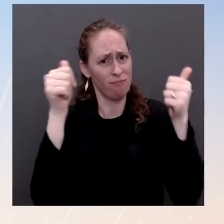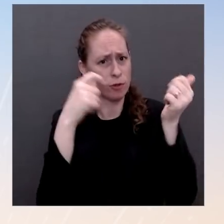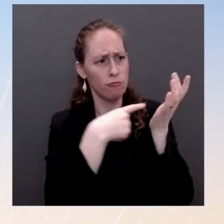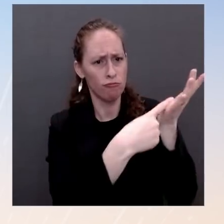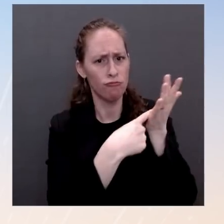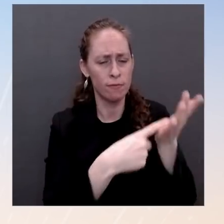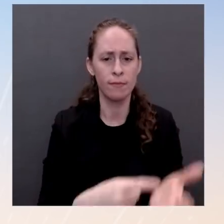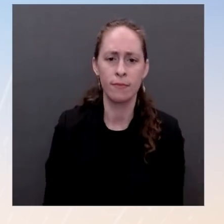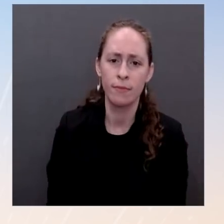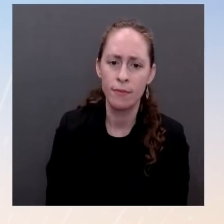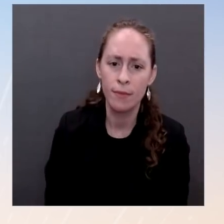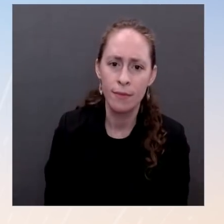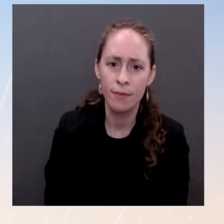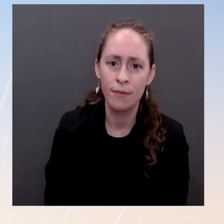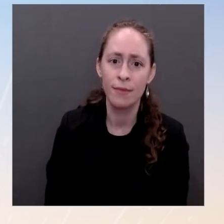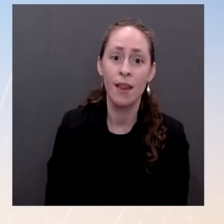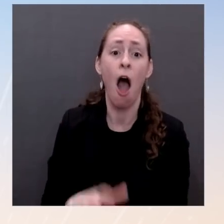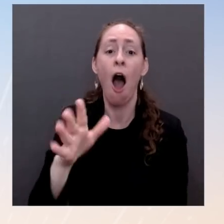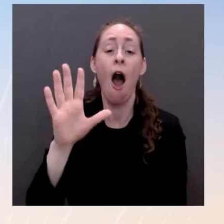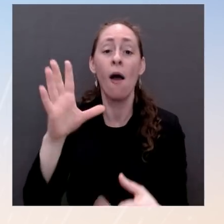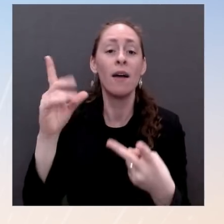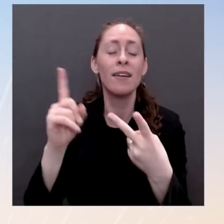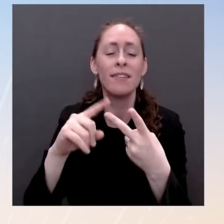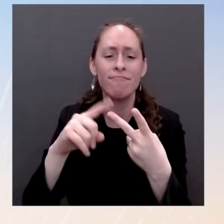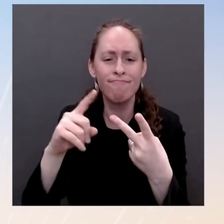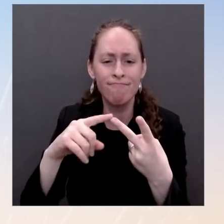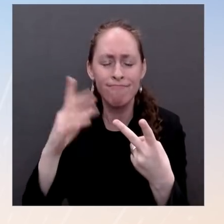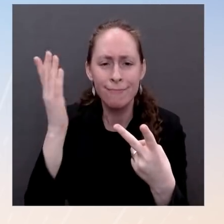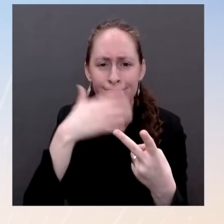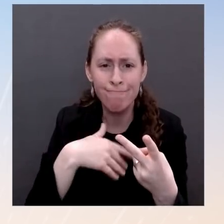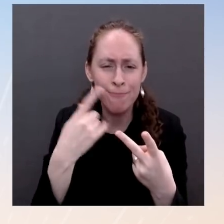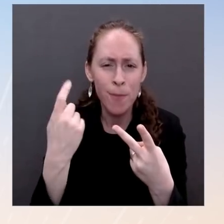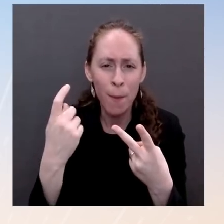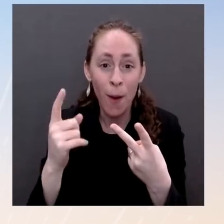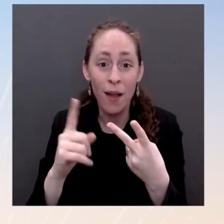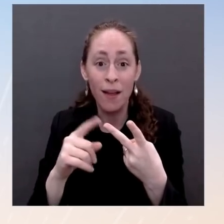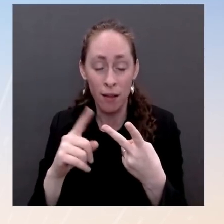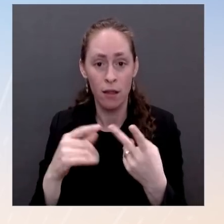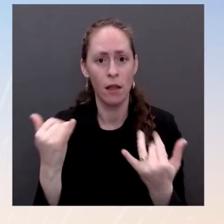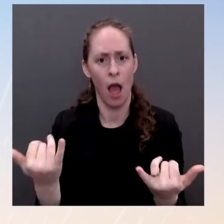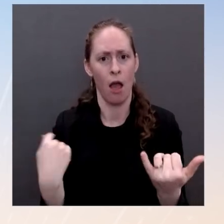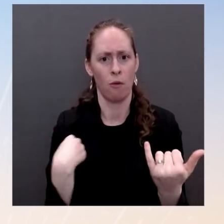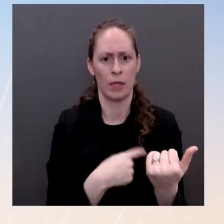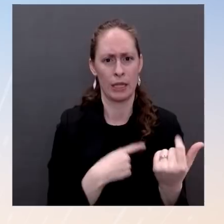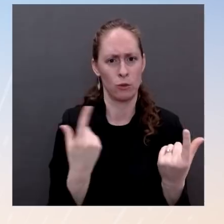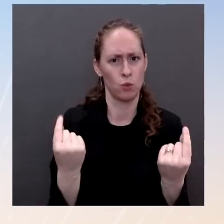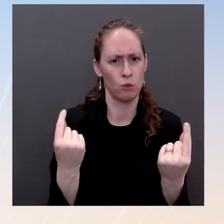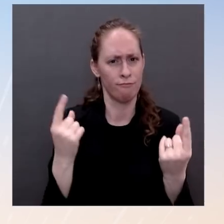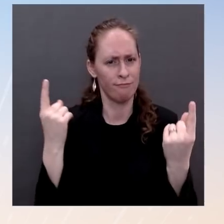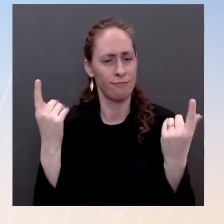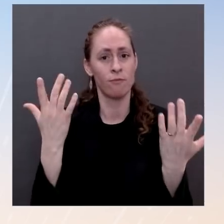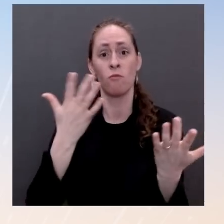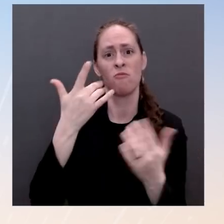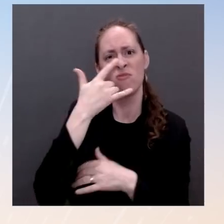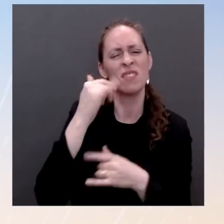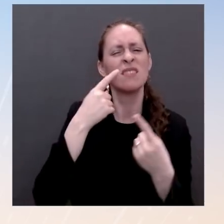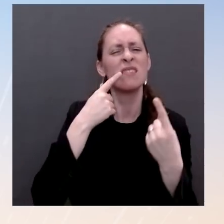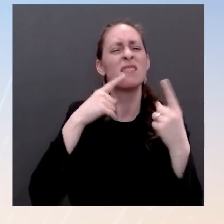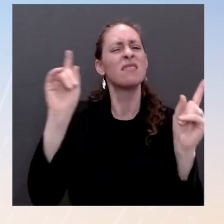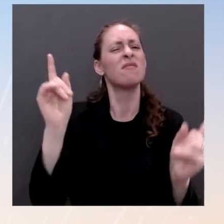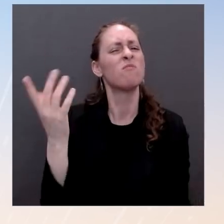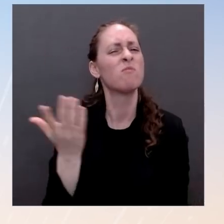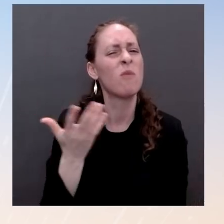your question. How we define success is, I think, how a lot of our European partners and NATO allies would define it, which would be